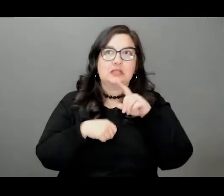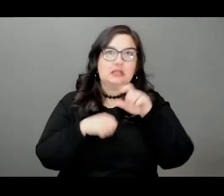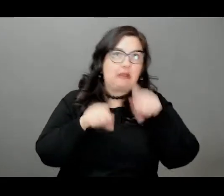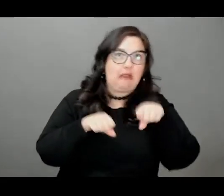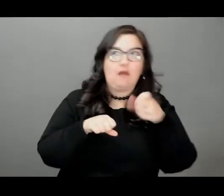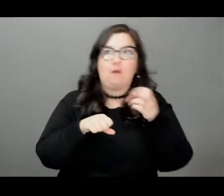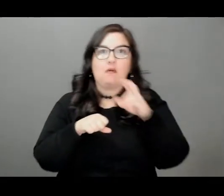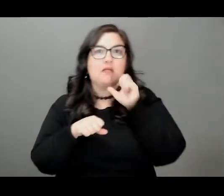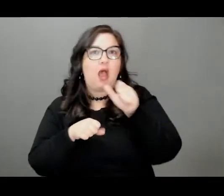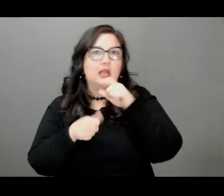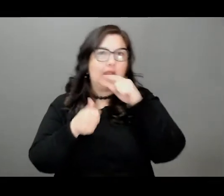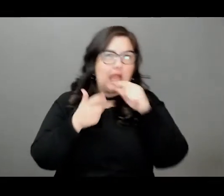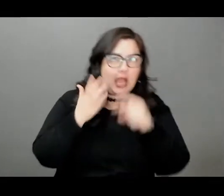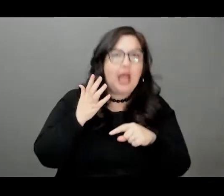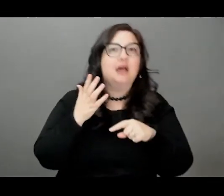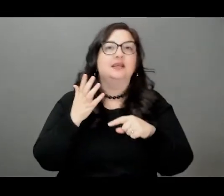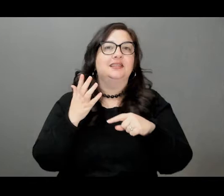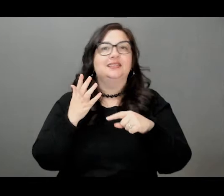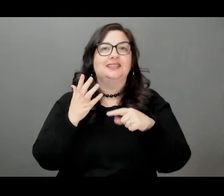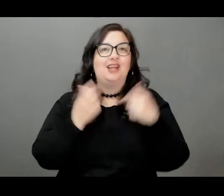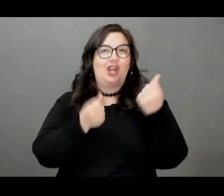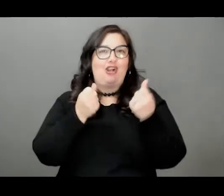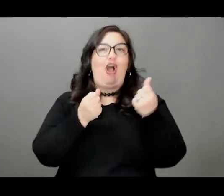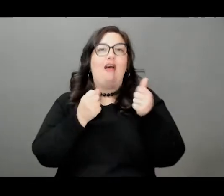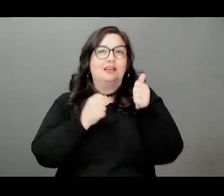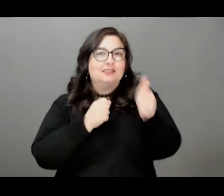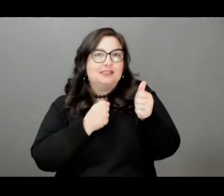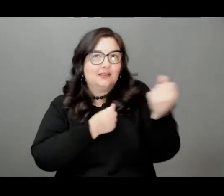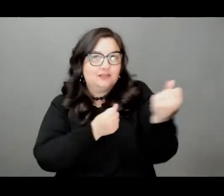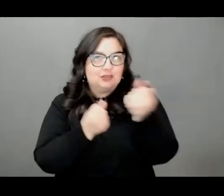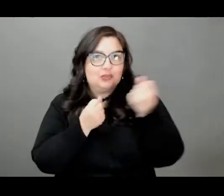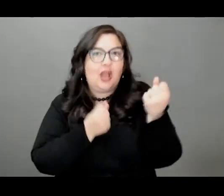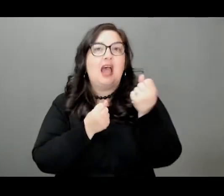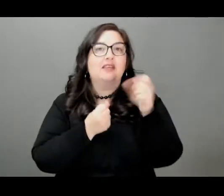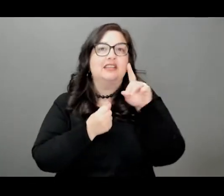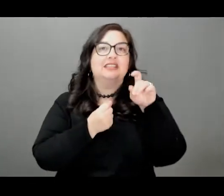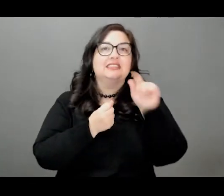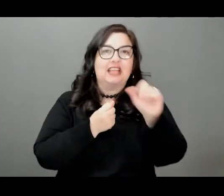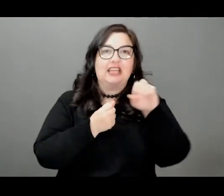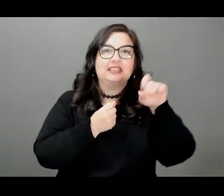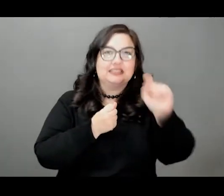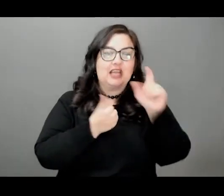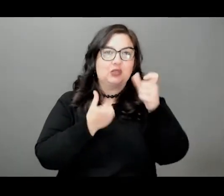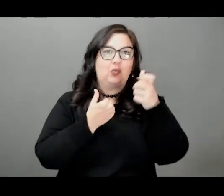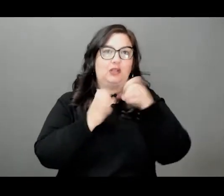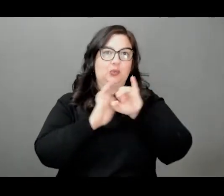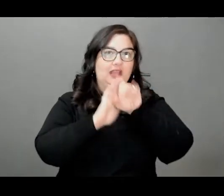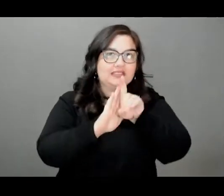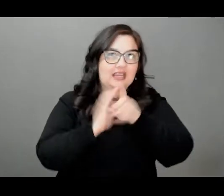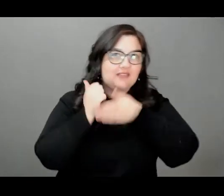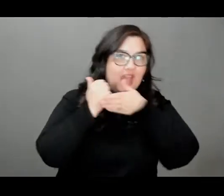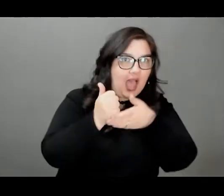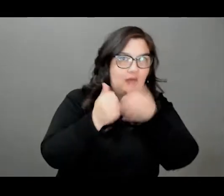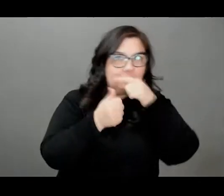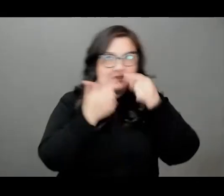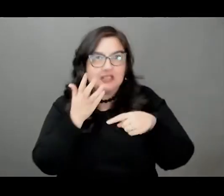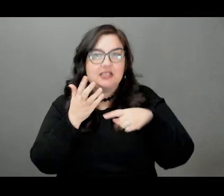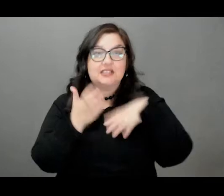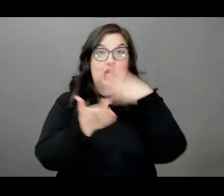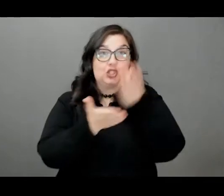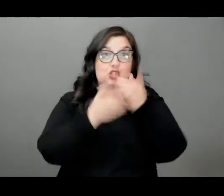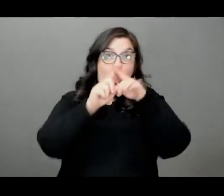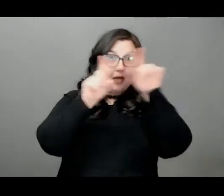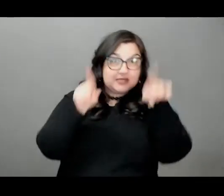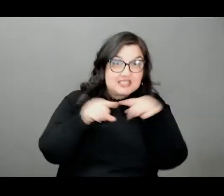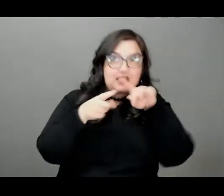to identify in an X-ray, it has a tumor or not, right? In a self-driving car, you want to kind of feed in a lot of data sets and you want to identify